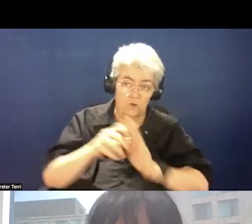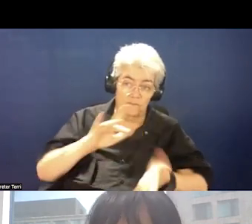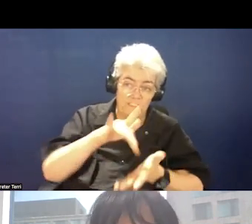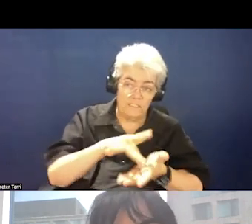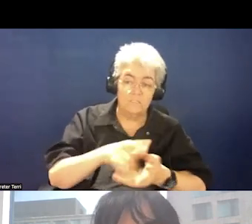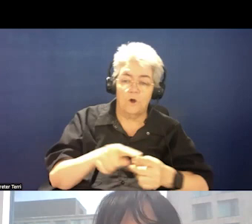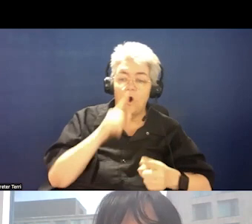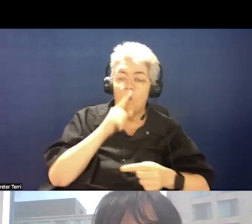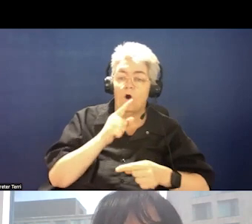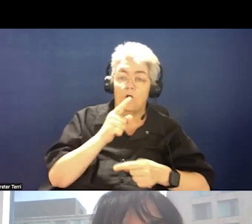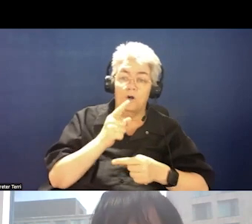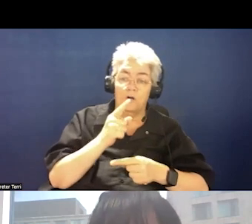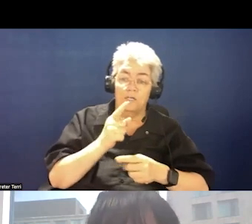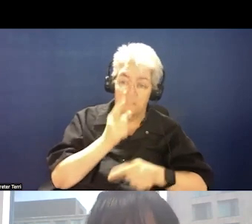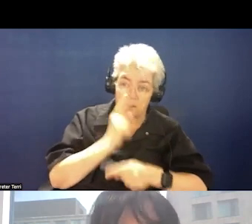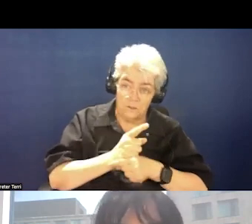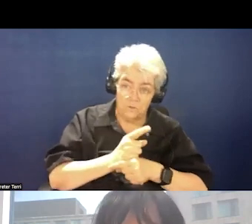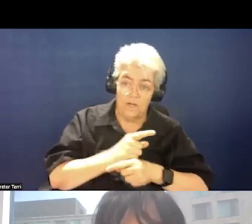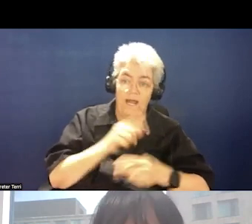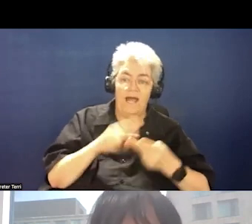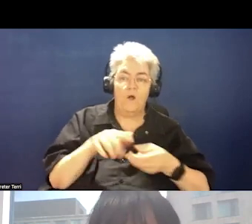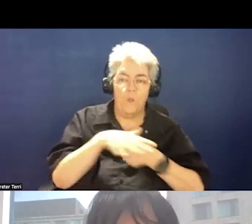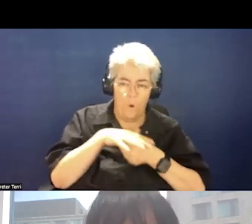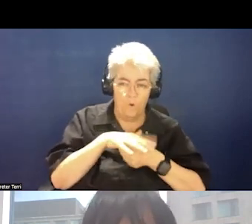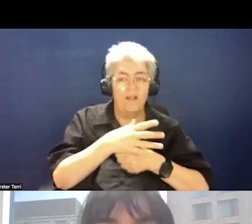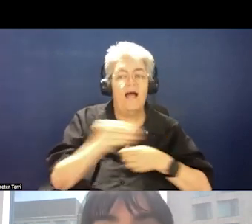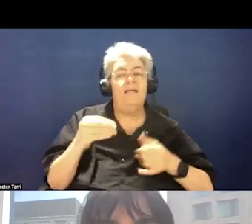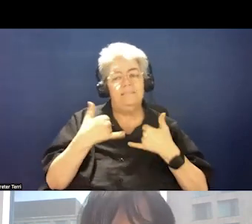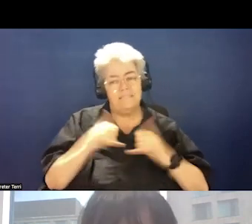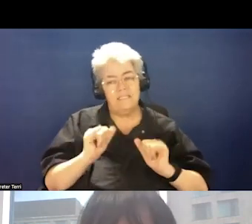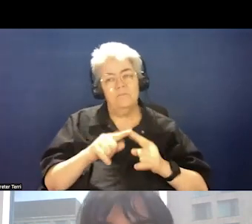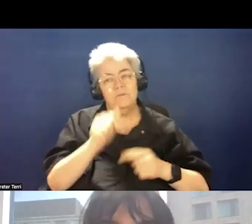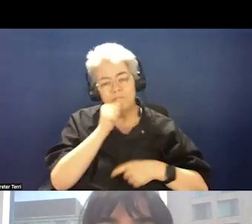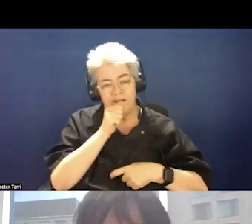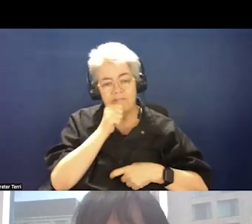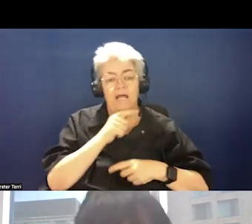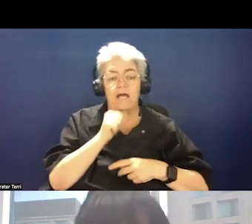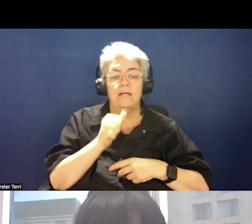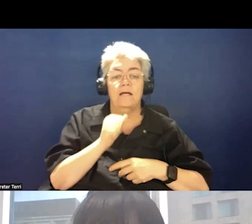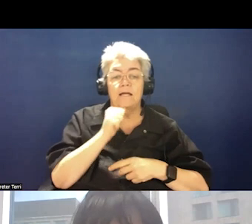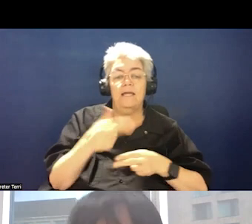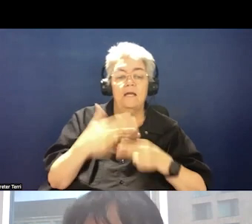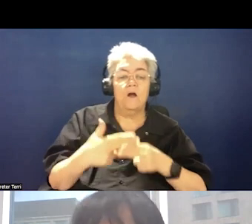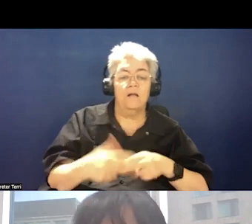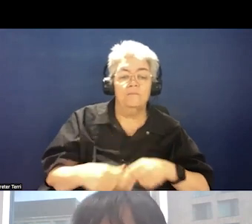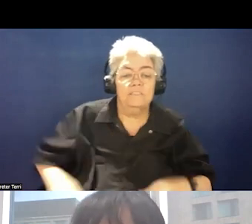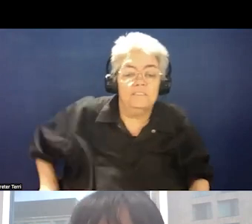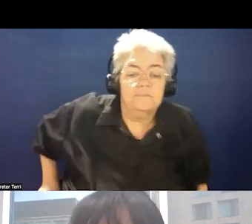as possible and as local as possible, while still being private and anonymous, is really, really important. So I